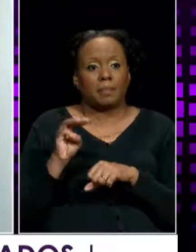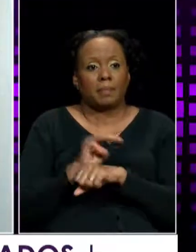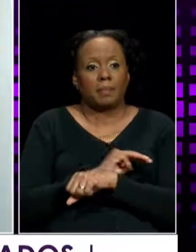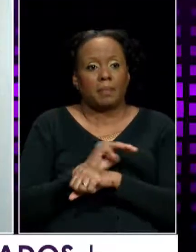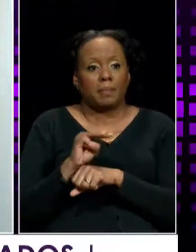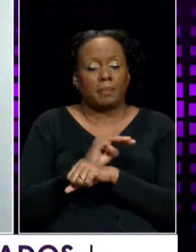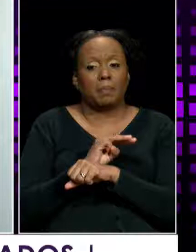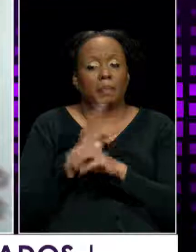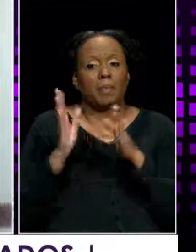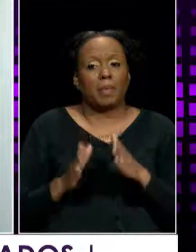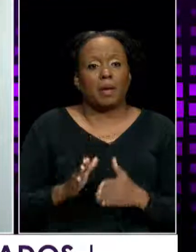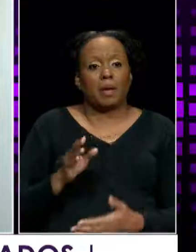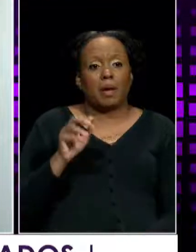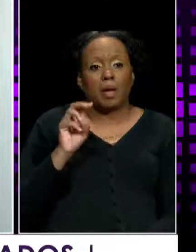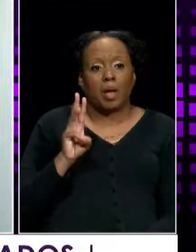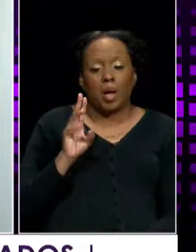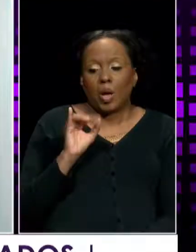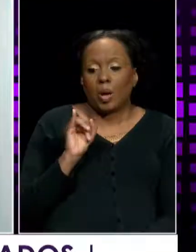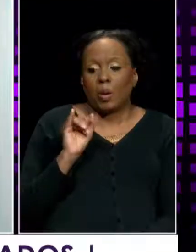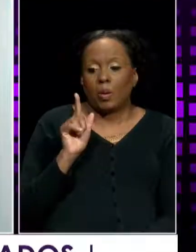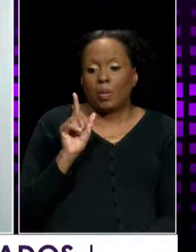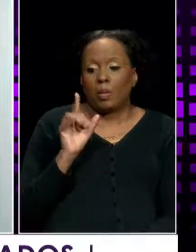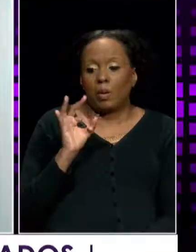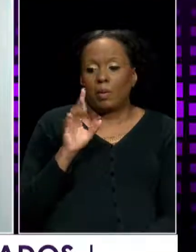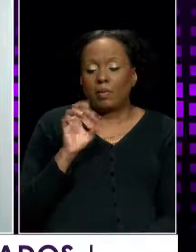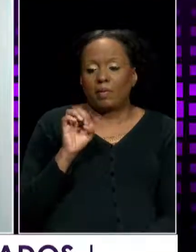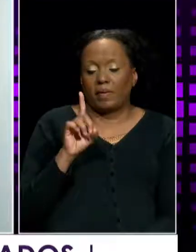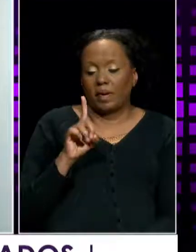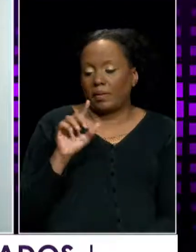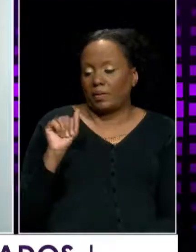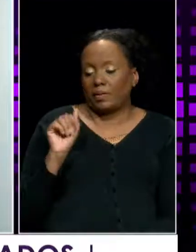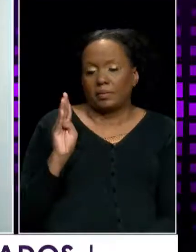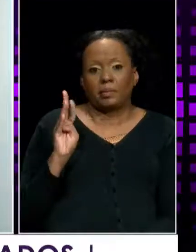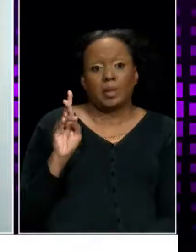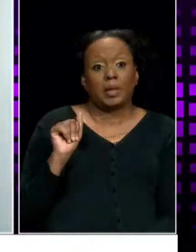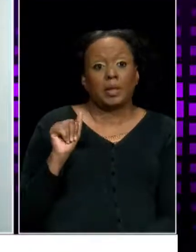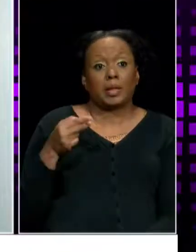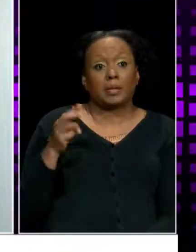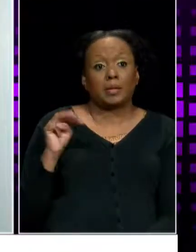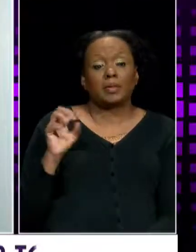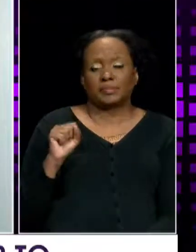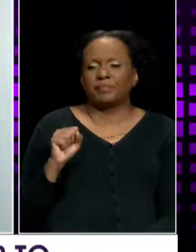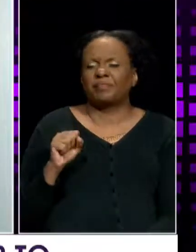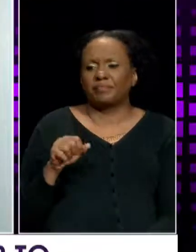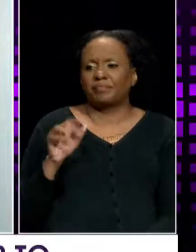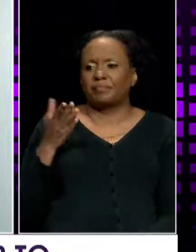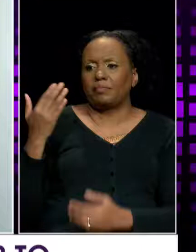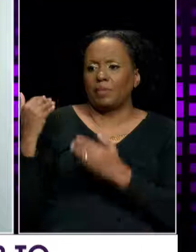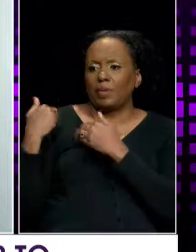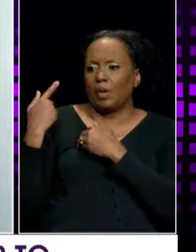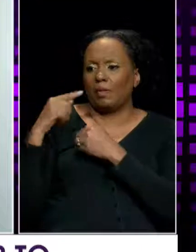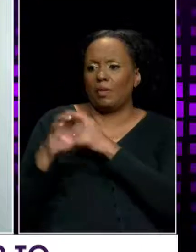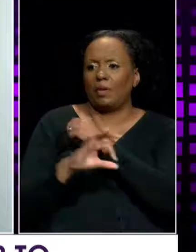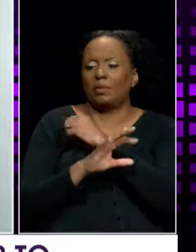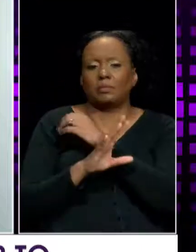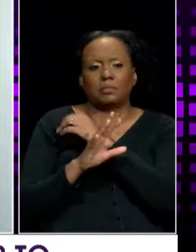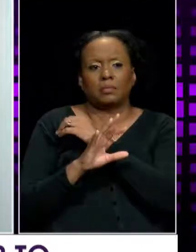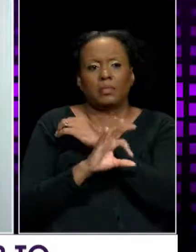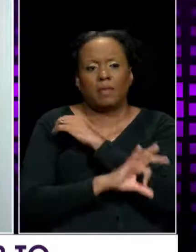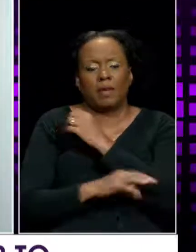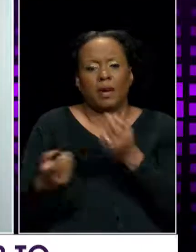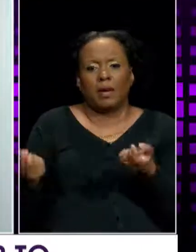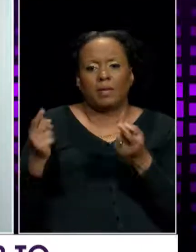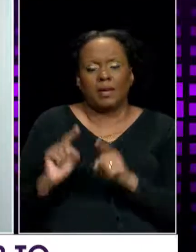Minister Wilfred Abrams. At that time, he was the Minister of Foreign Home Affairs, Affairs. yeah. Of Foreign Affairs, right. Thank you for correcting me. So, yeah, so we were able to get that.